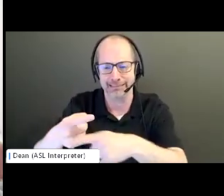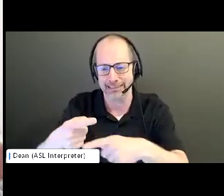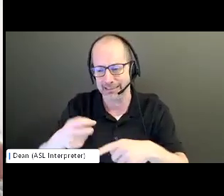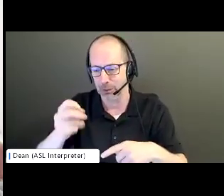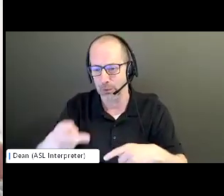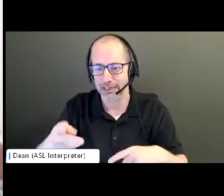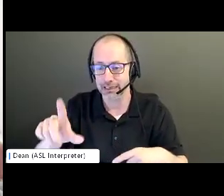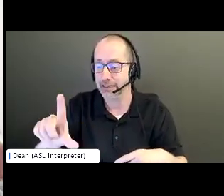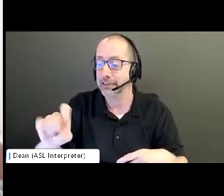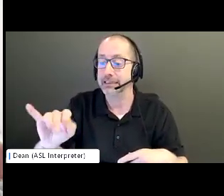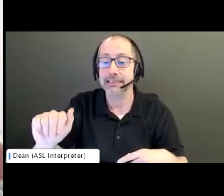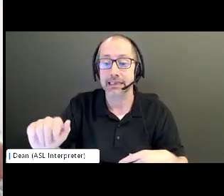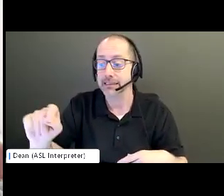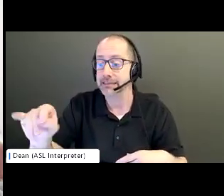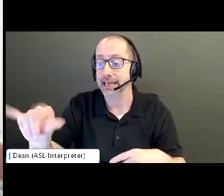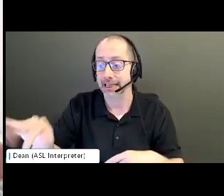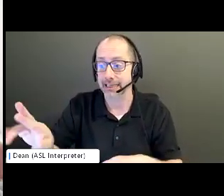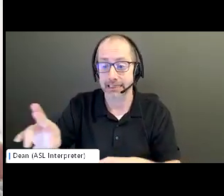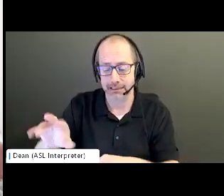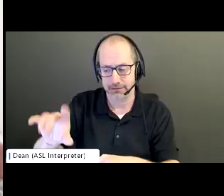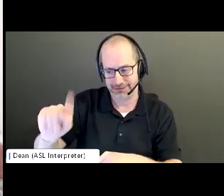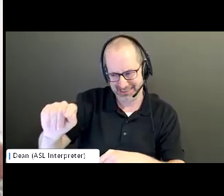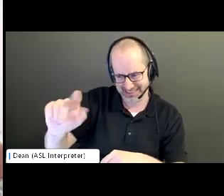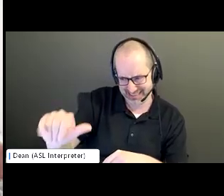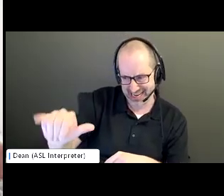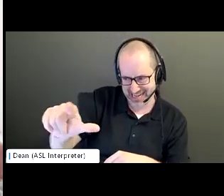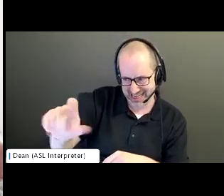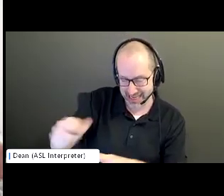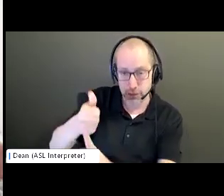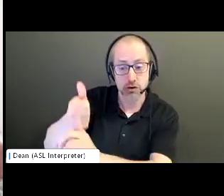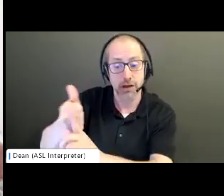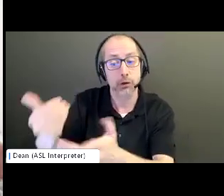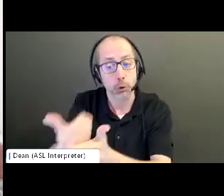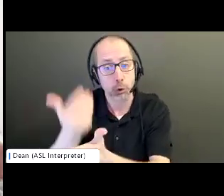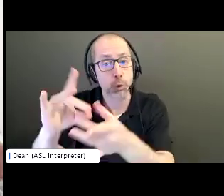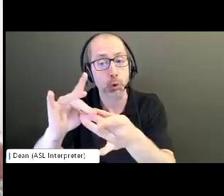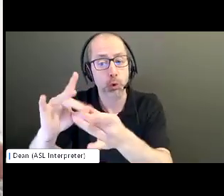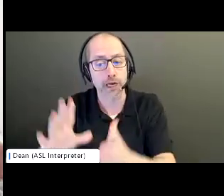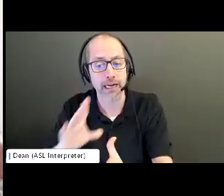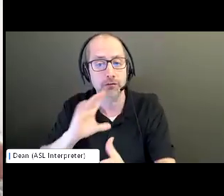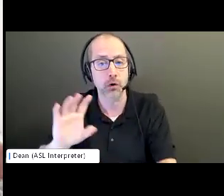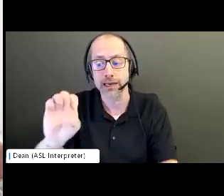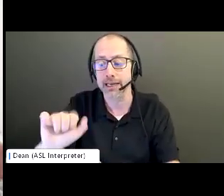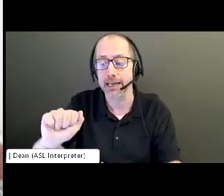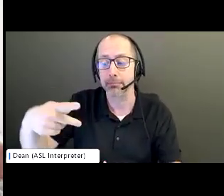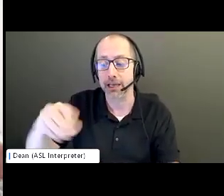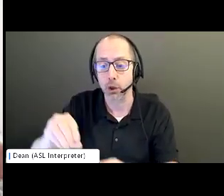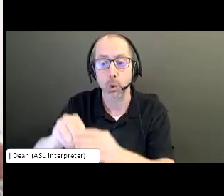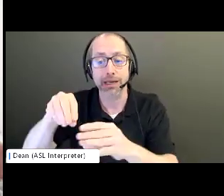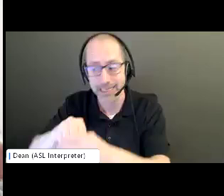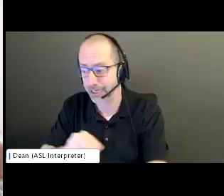Lisa Tingley is the new coordinator for the Elder Abuse Prevention Network in